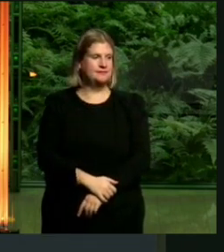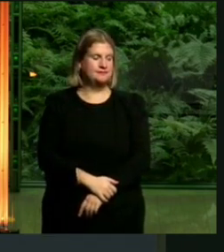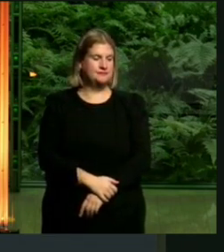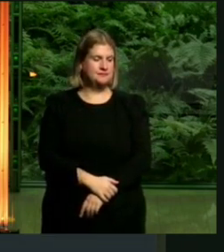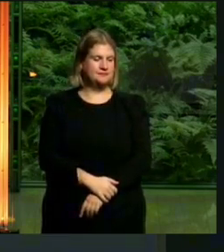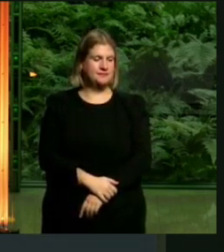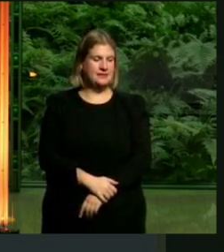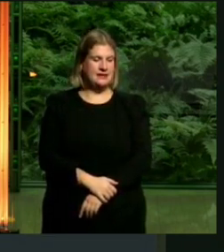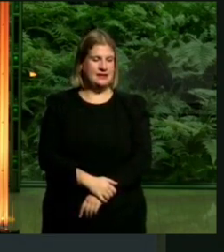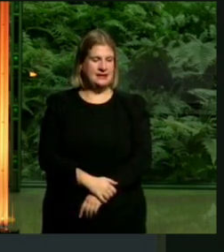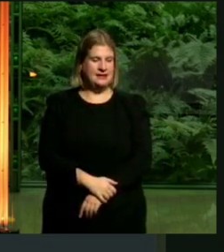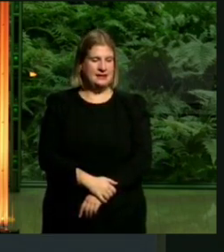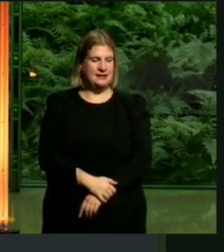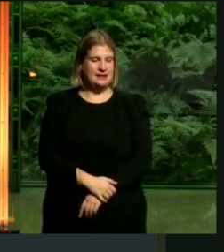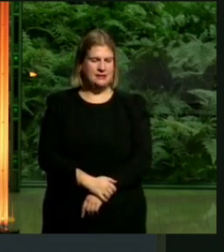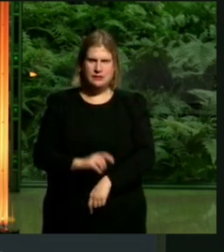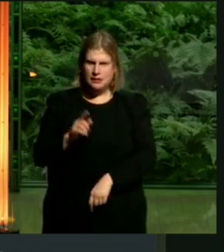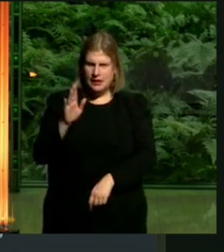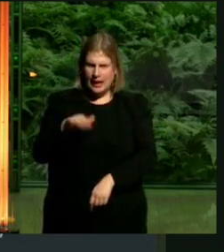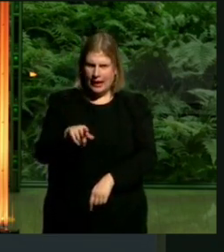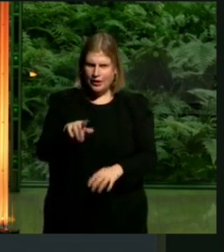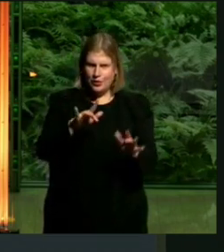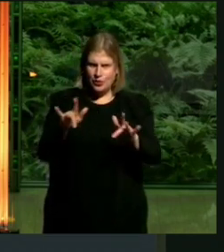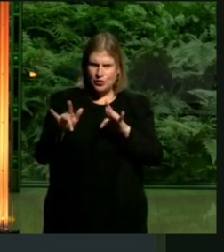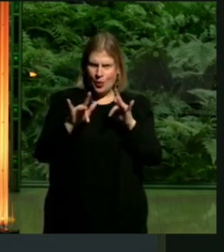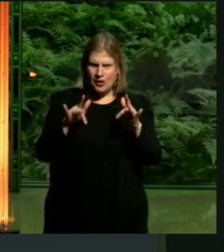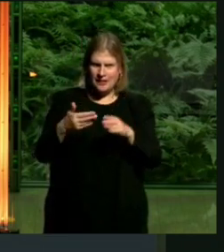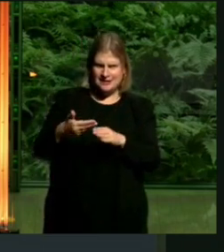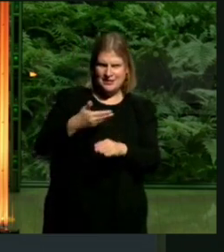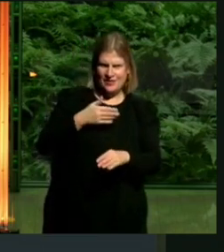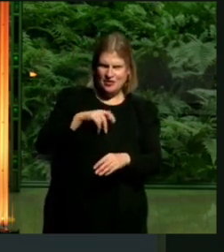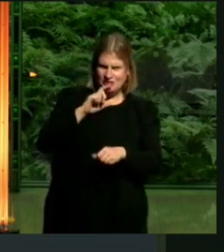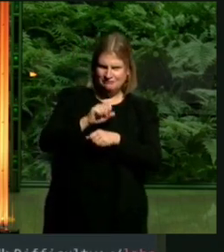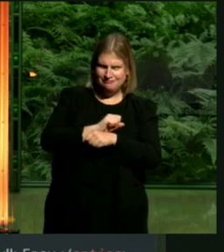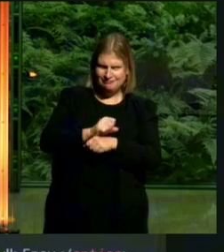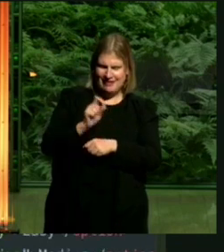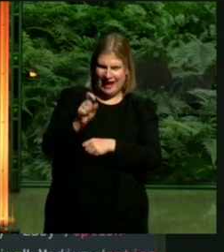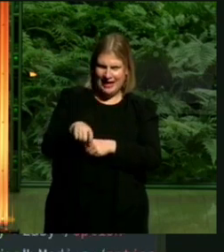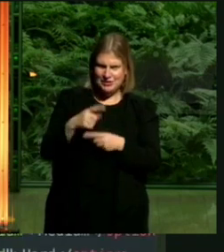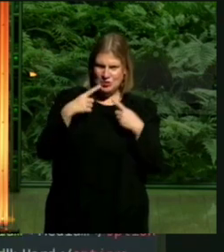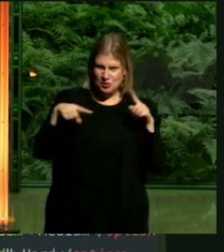You guys are like, hey, you recorded this before, so it absolutely works.